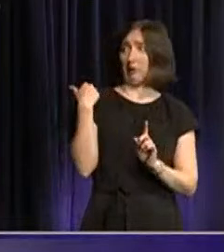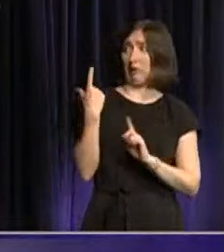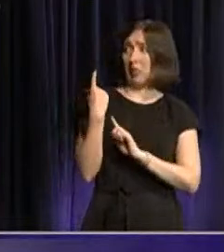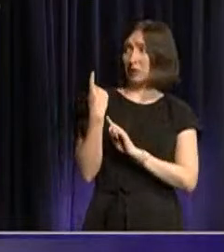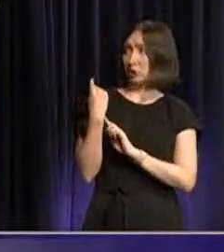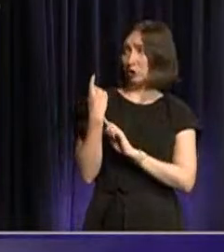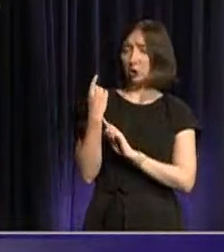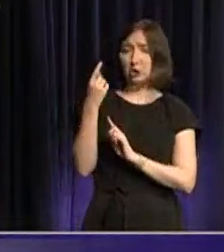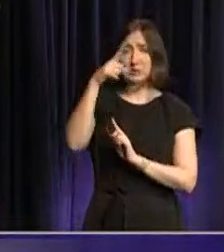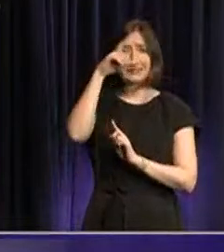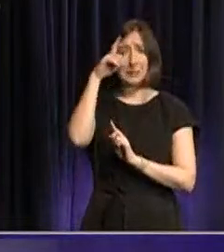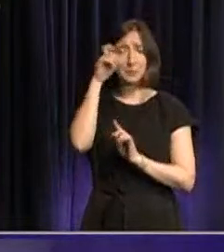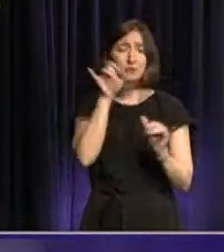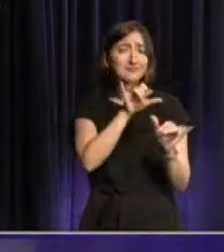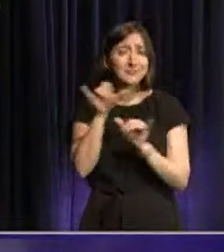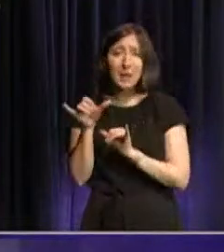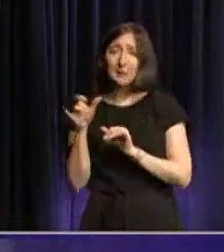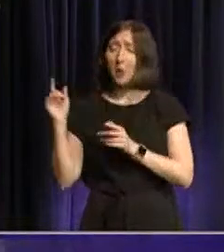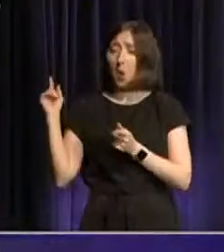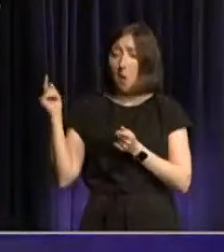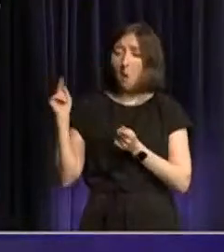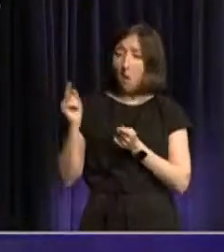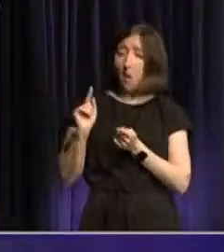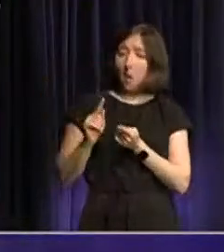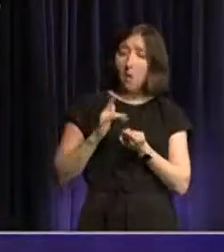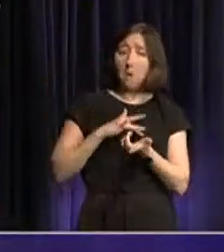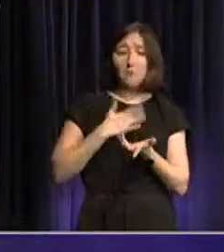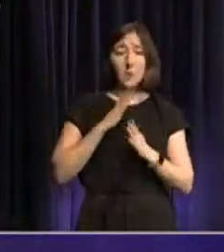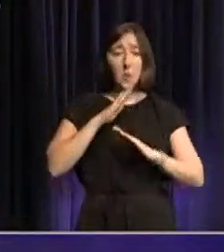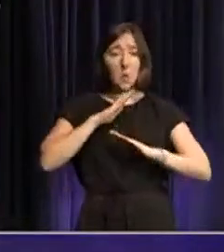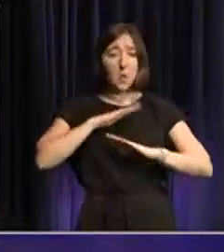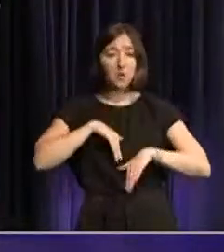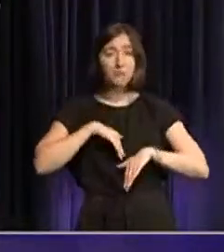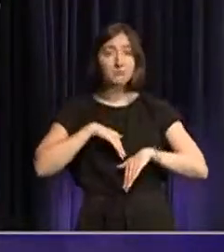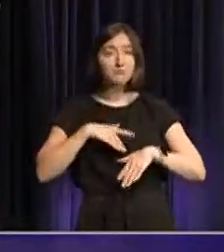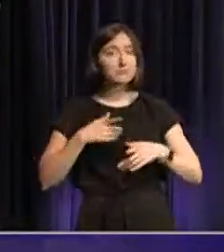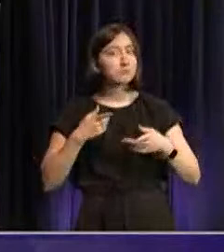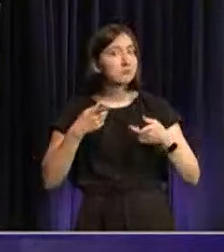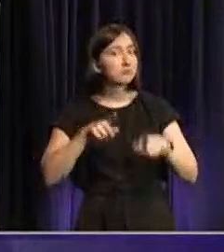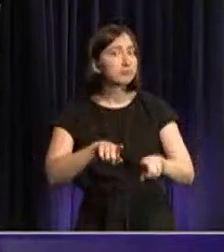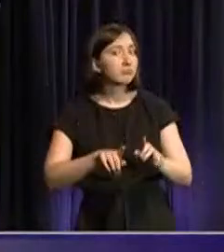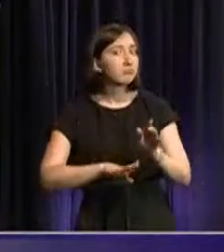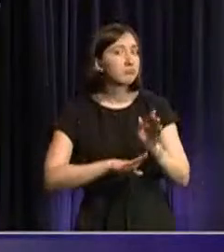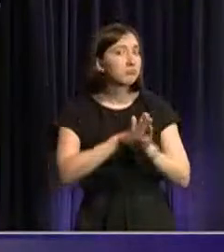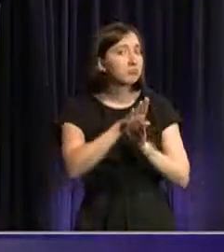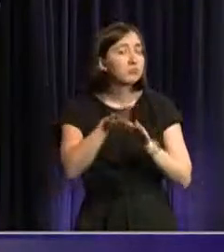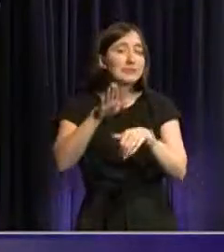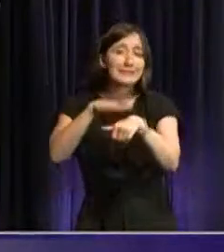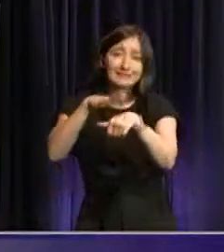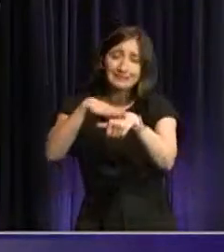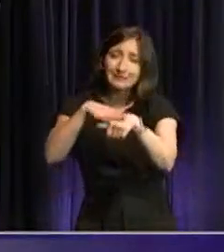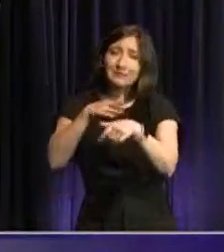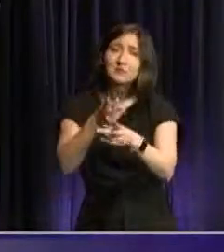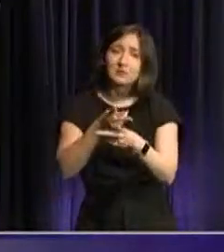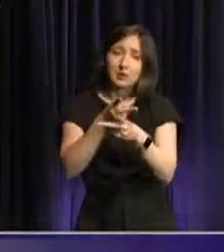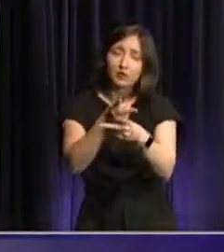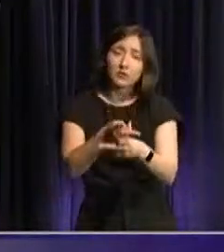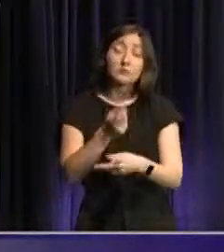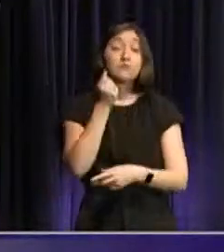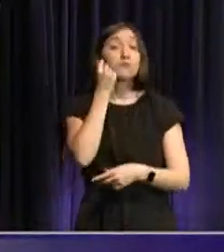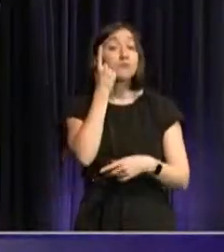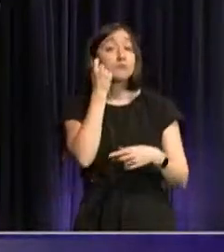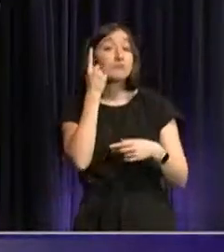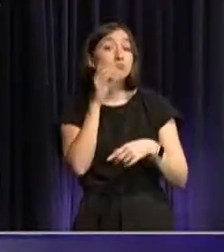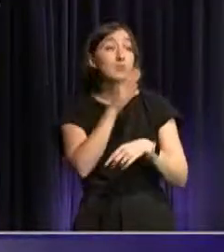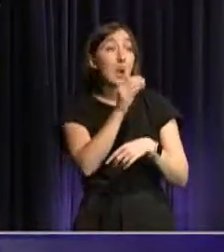this winter. So we've got a lot of work to do to continue to do it. Again, want to call out to employers who have